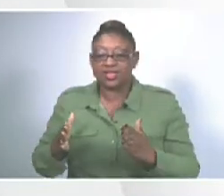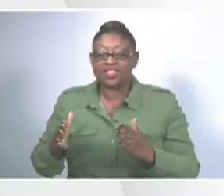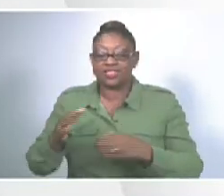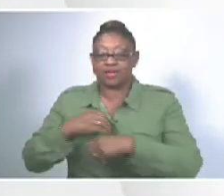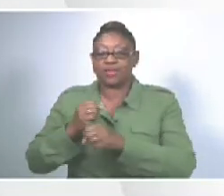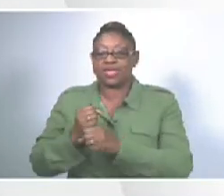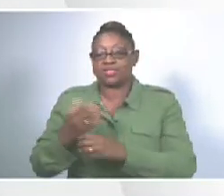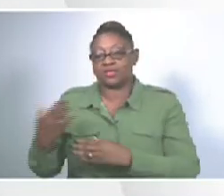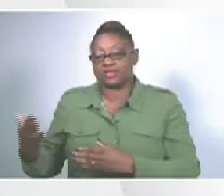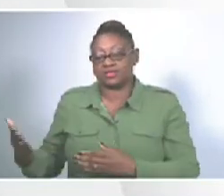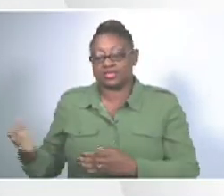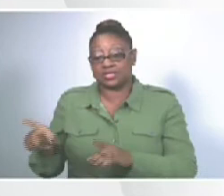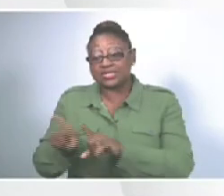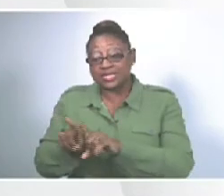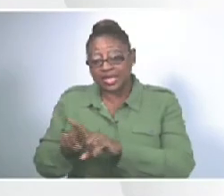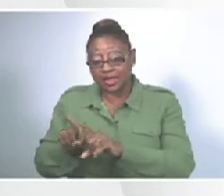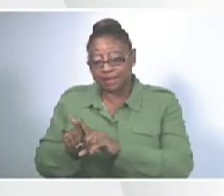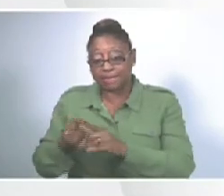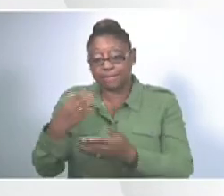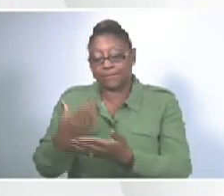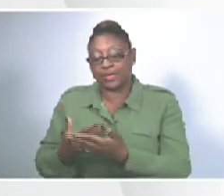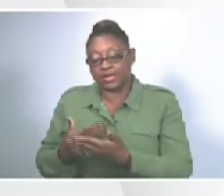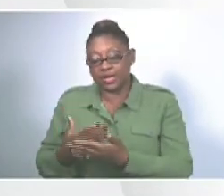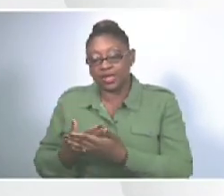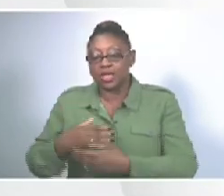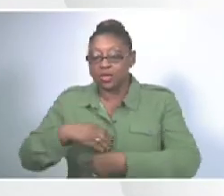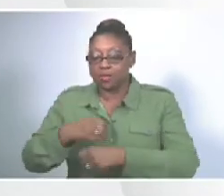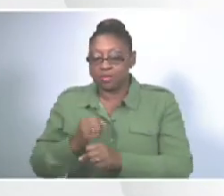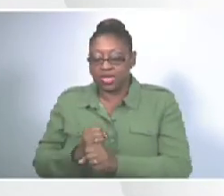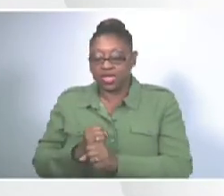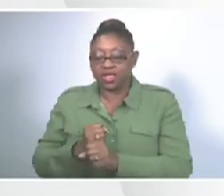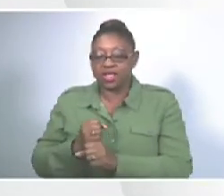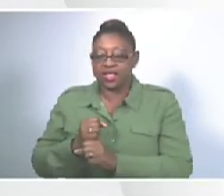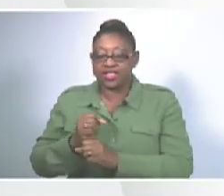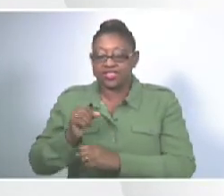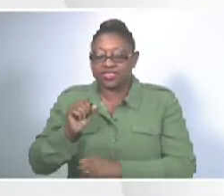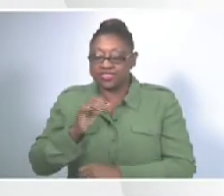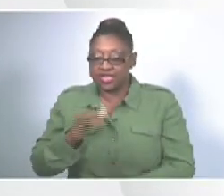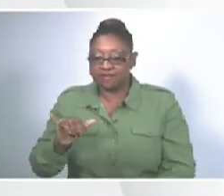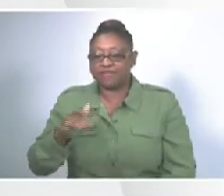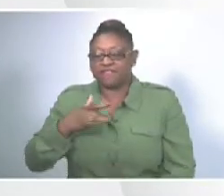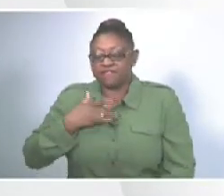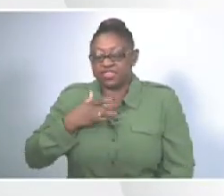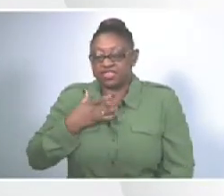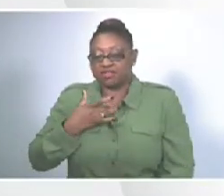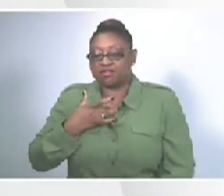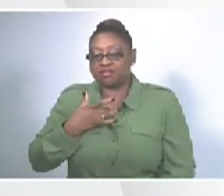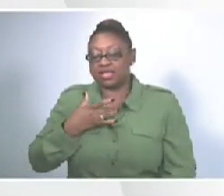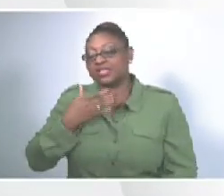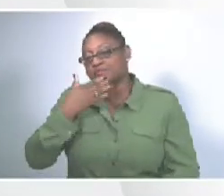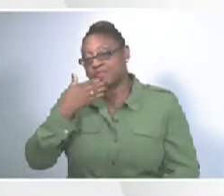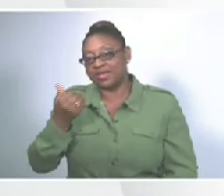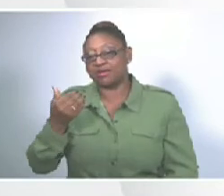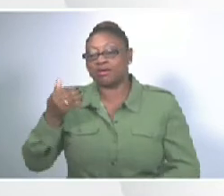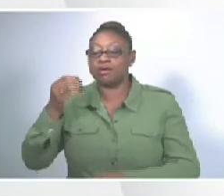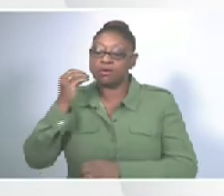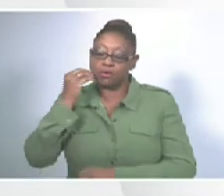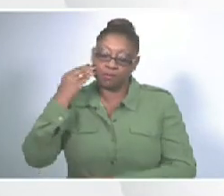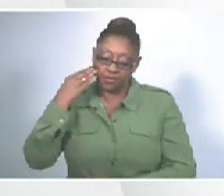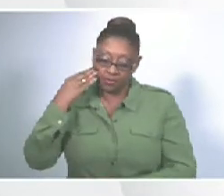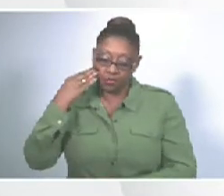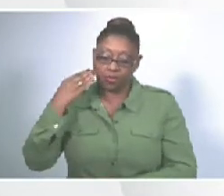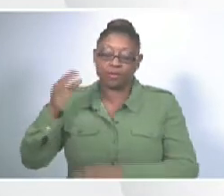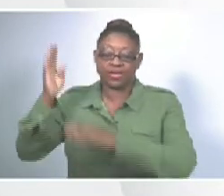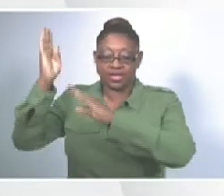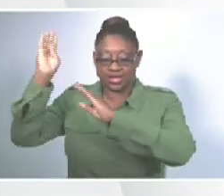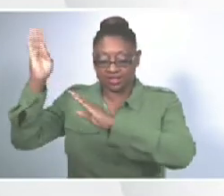first, give them an opportunity to come home and receive the commensurate pay that they would receive anywhere else in the world in order